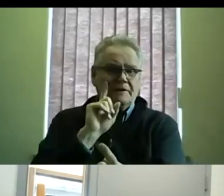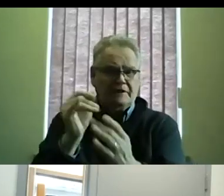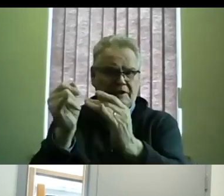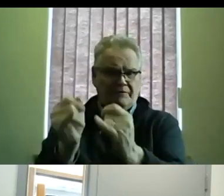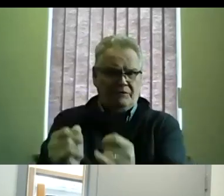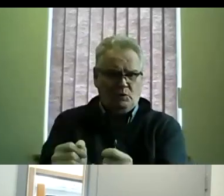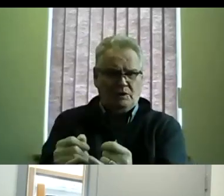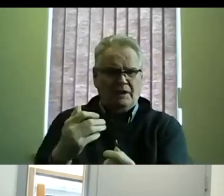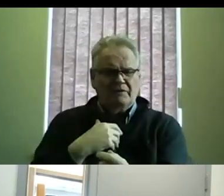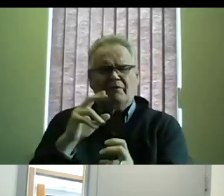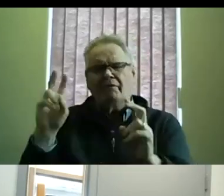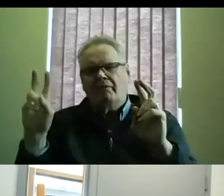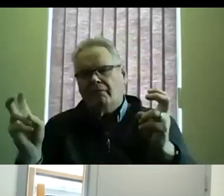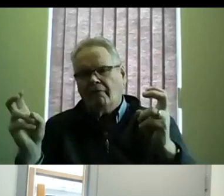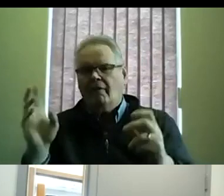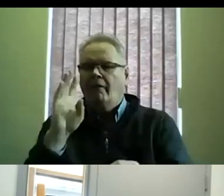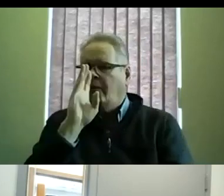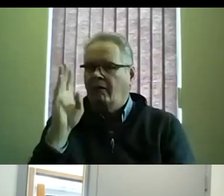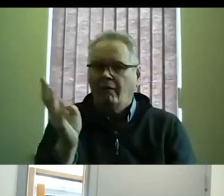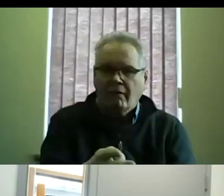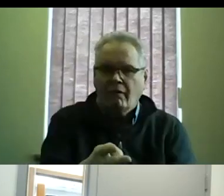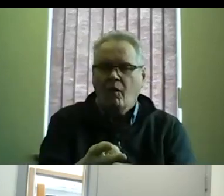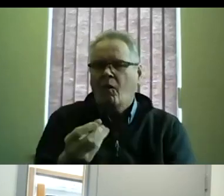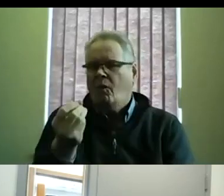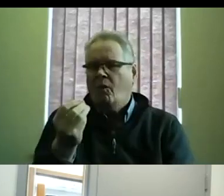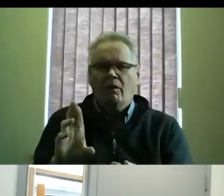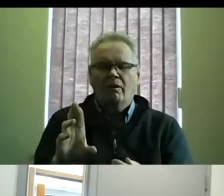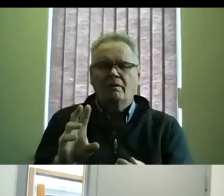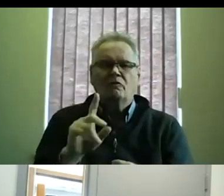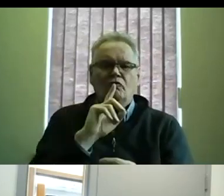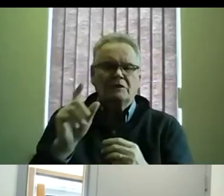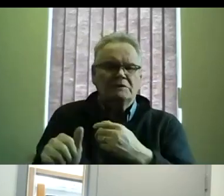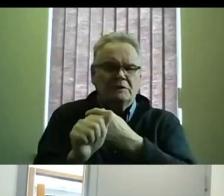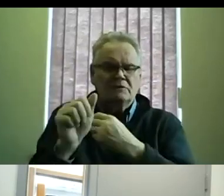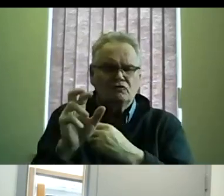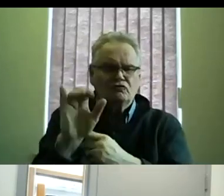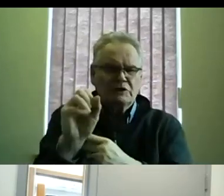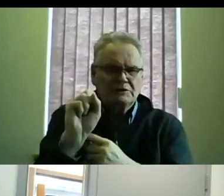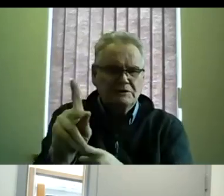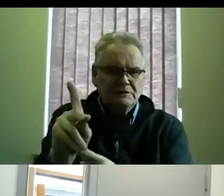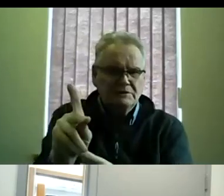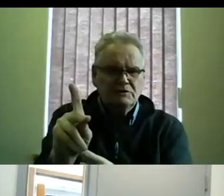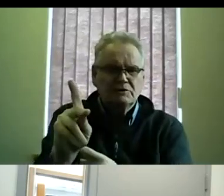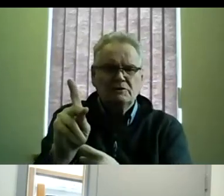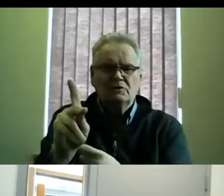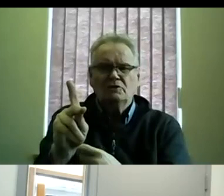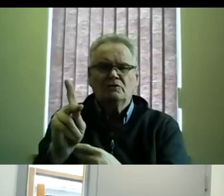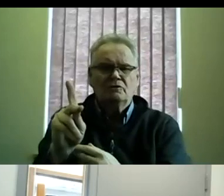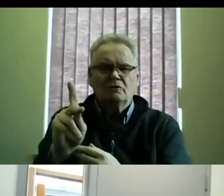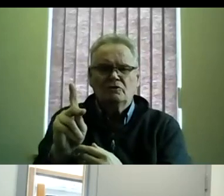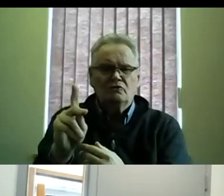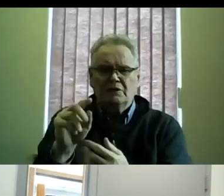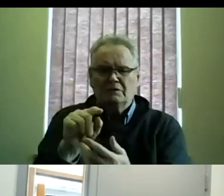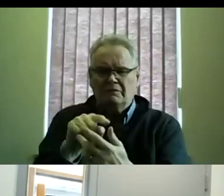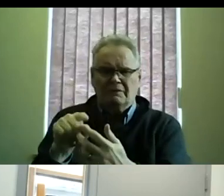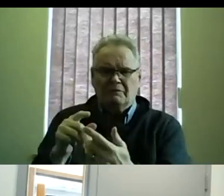that team approach for the assessment piece of the individual. So it may be neglected in terms of that danger or